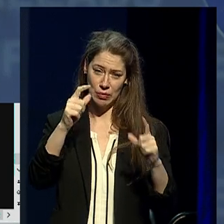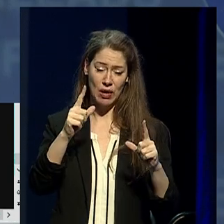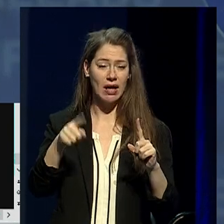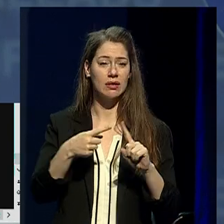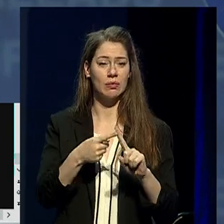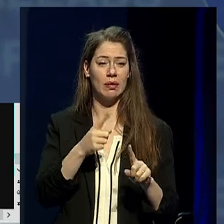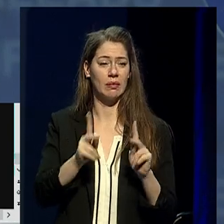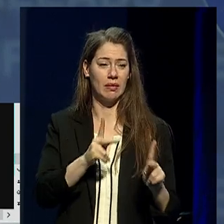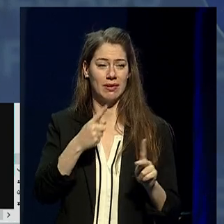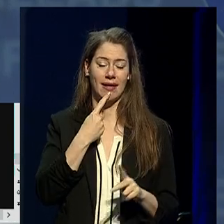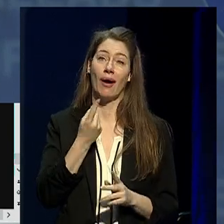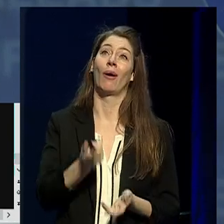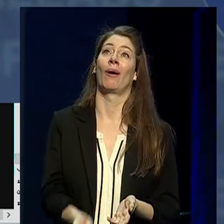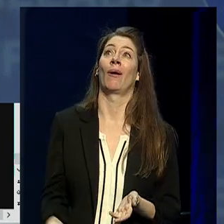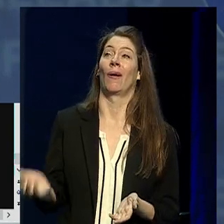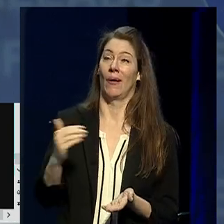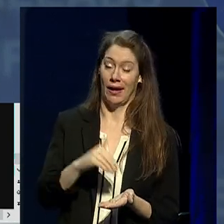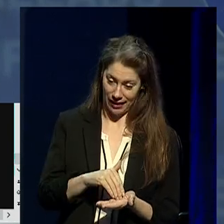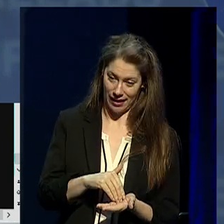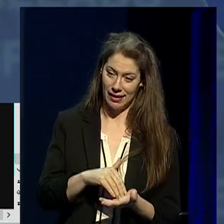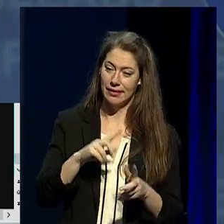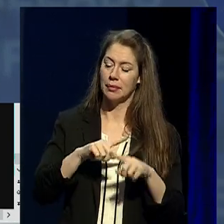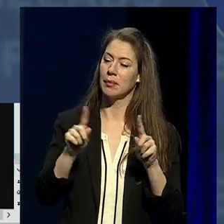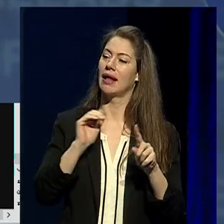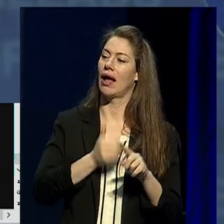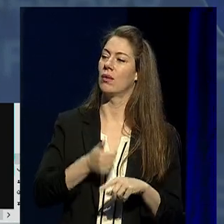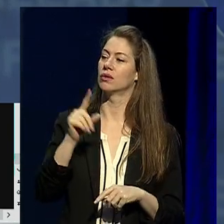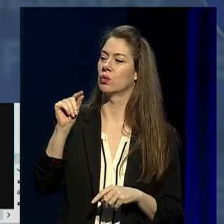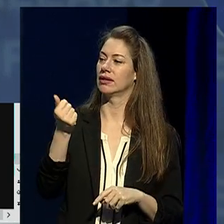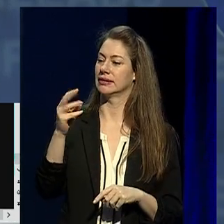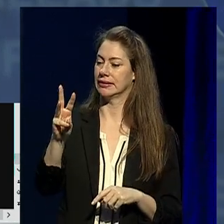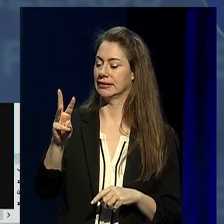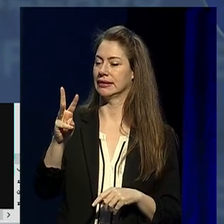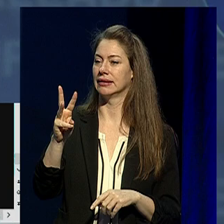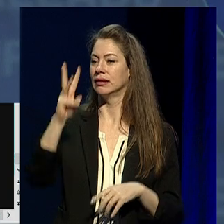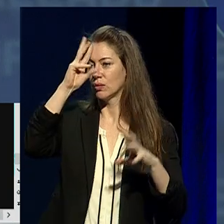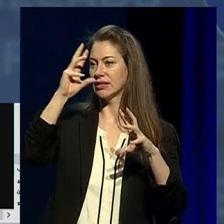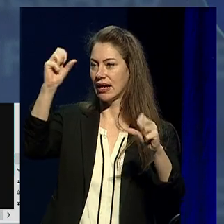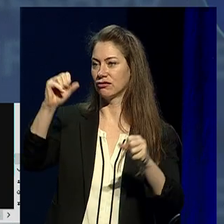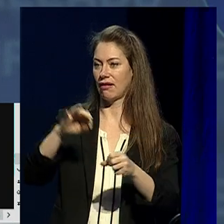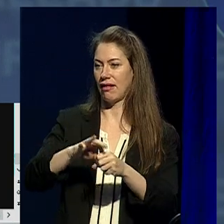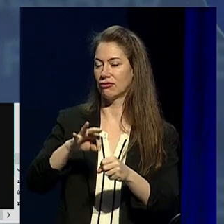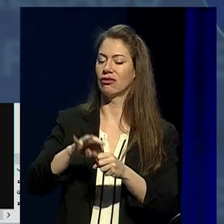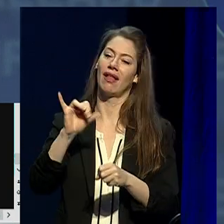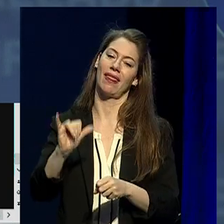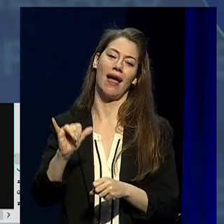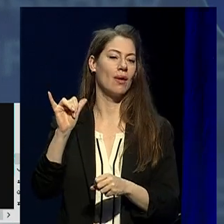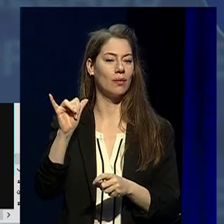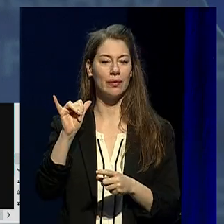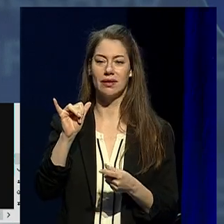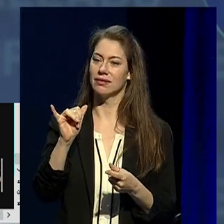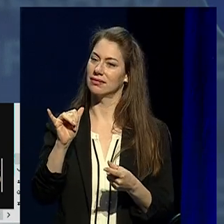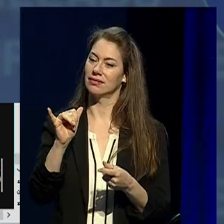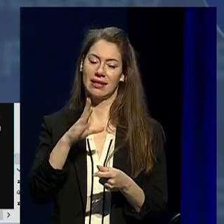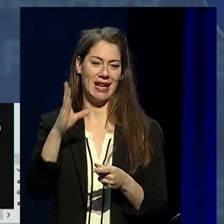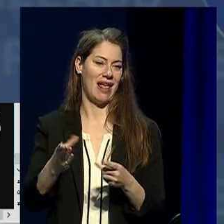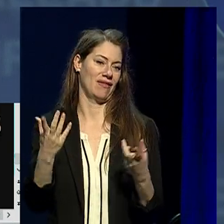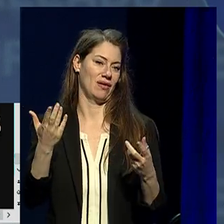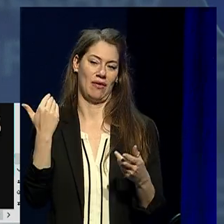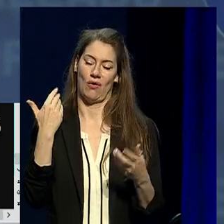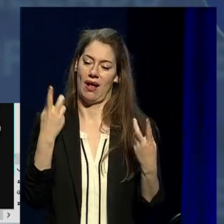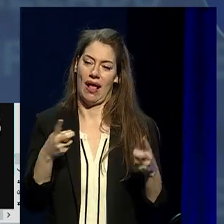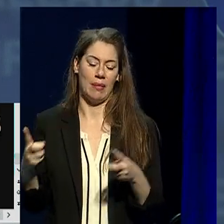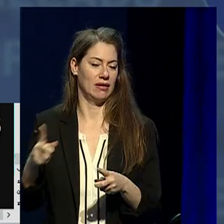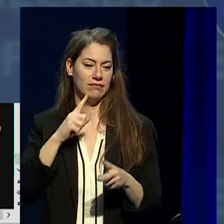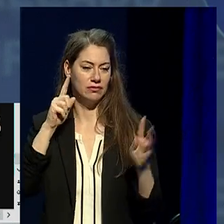we go again. But our 2016 presidential election was unprecedented and shocking